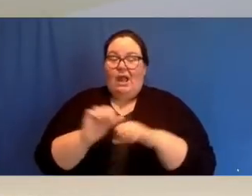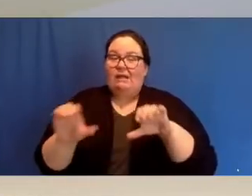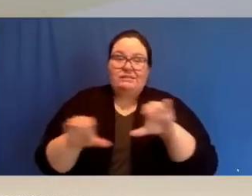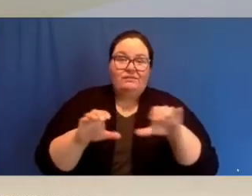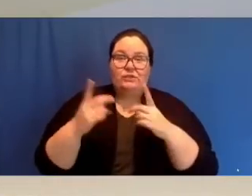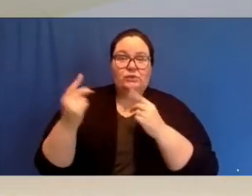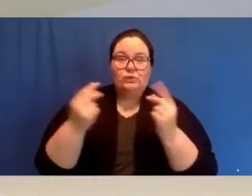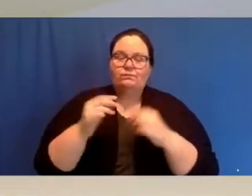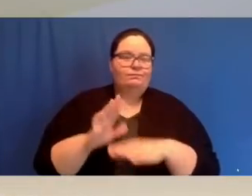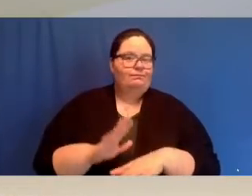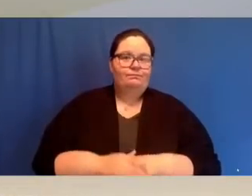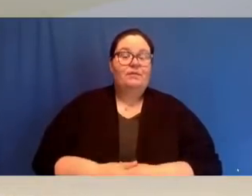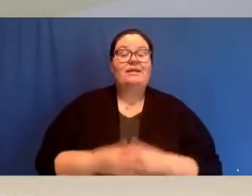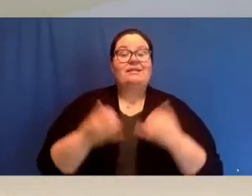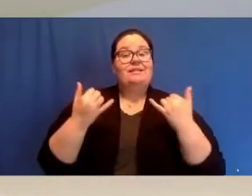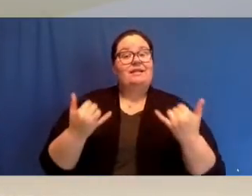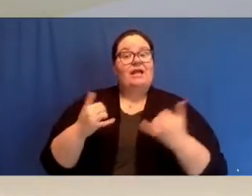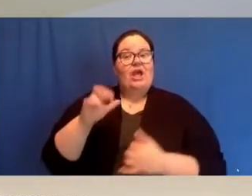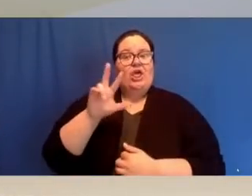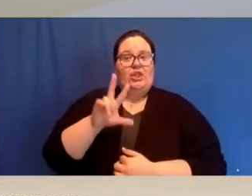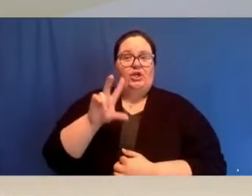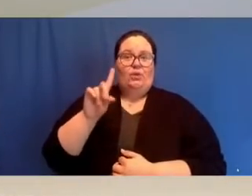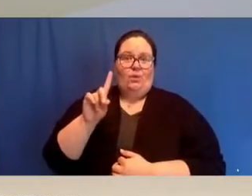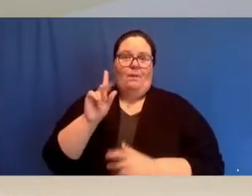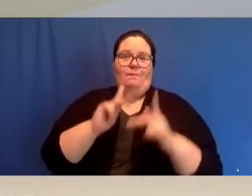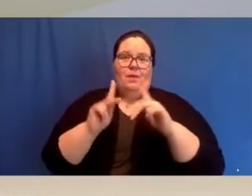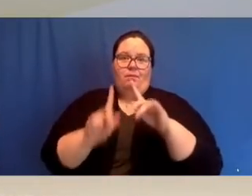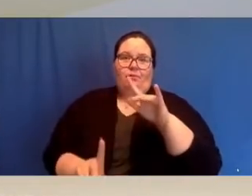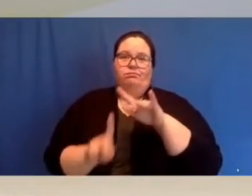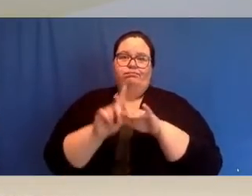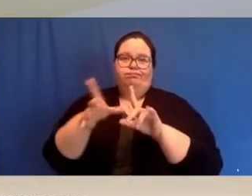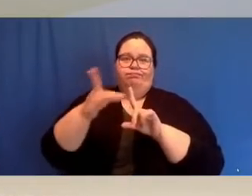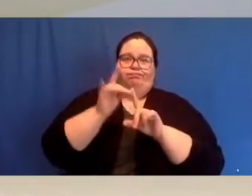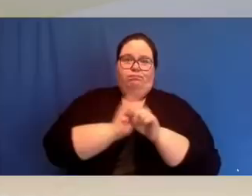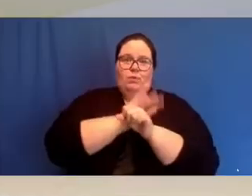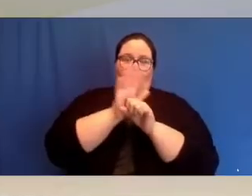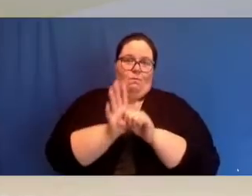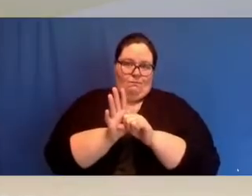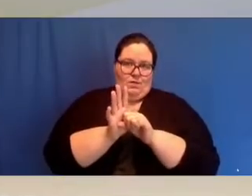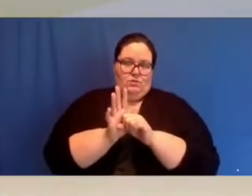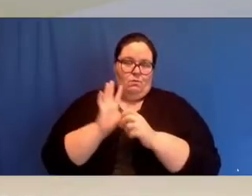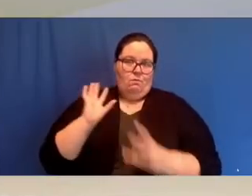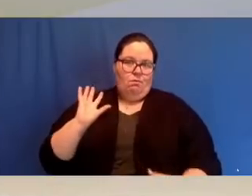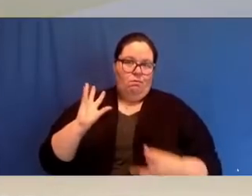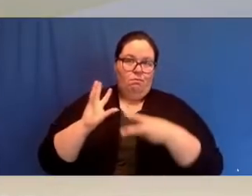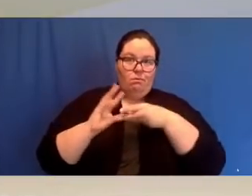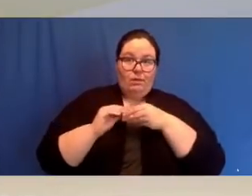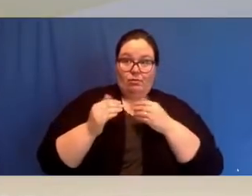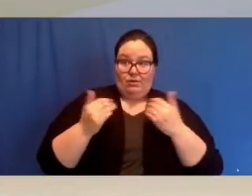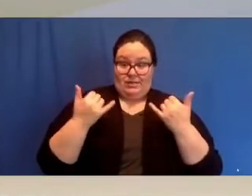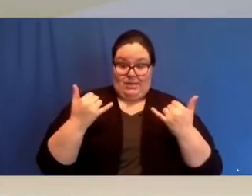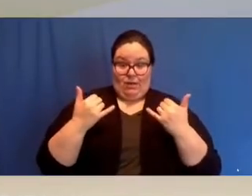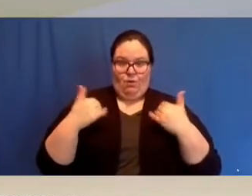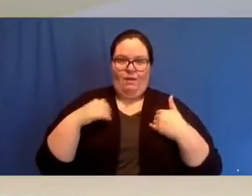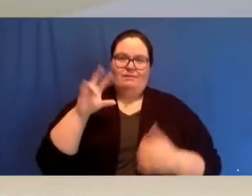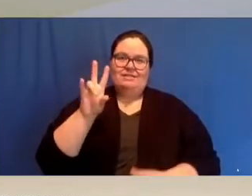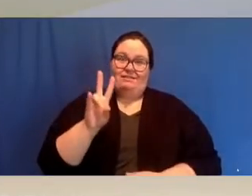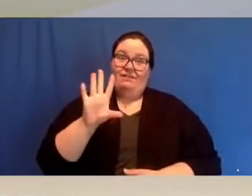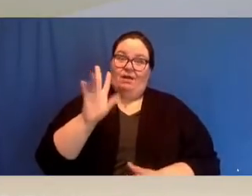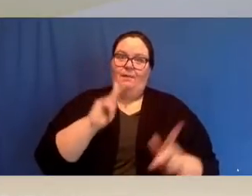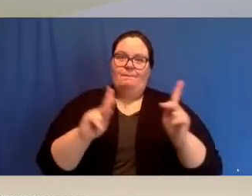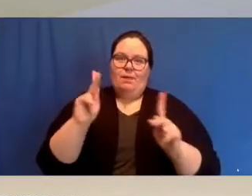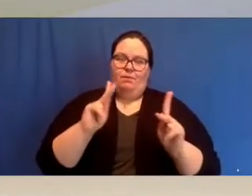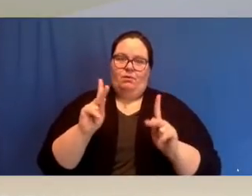are 31 new cases of COVID-19 to report in PEI today, bringing our total number of active cases to 75